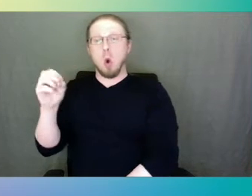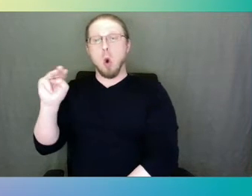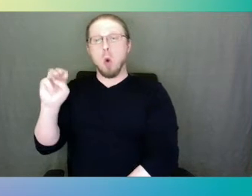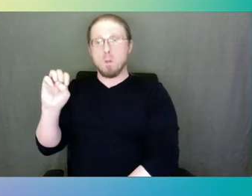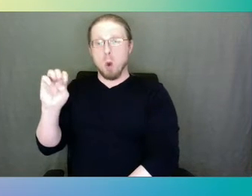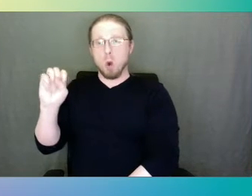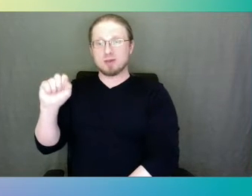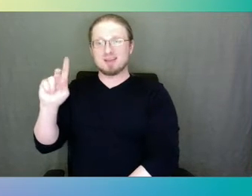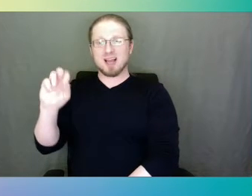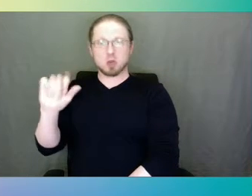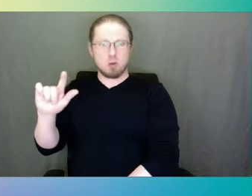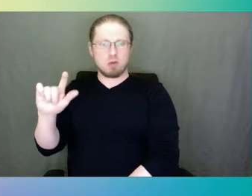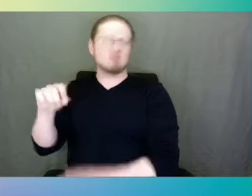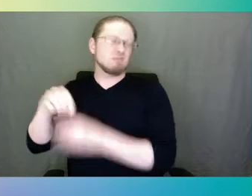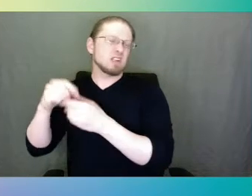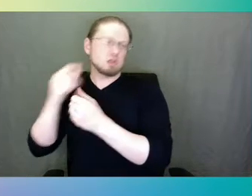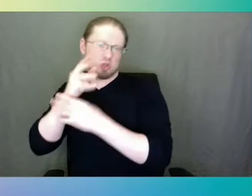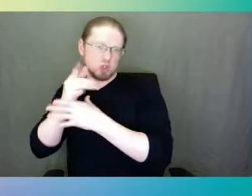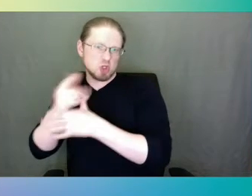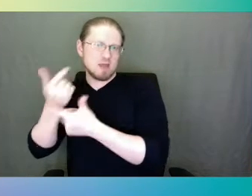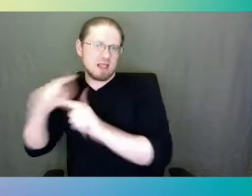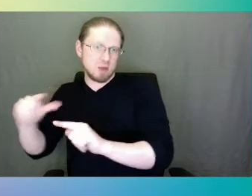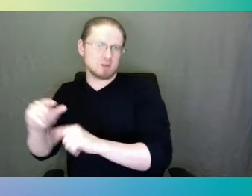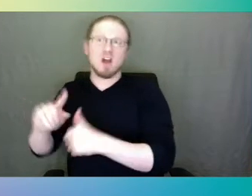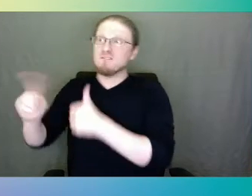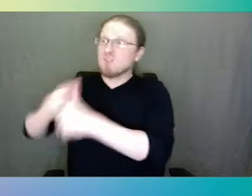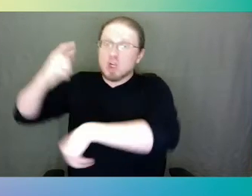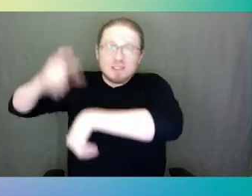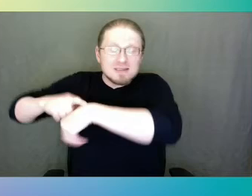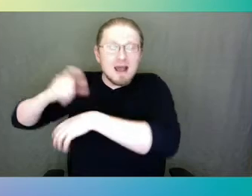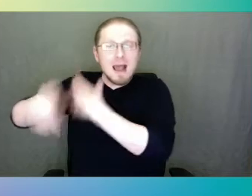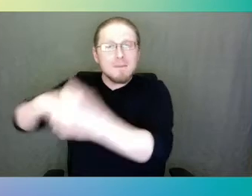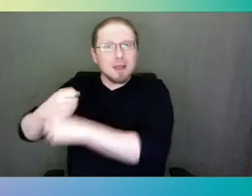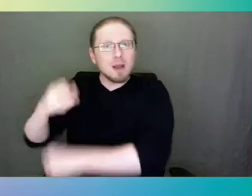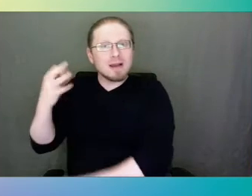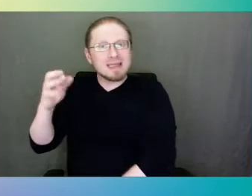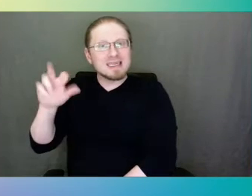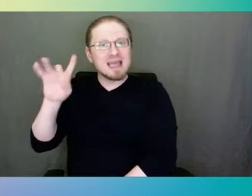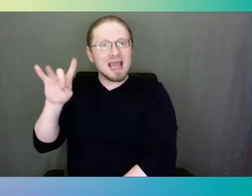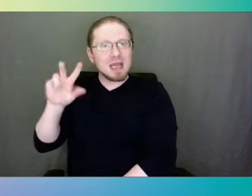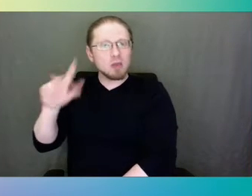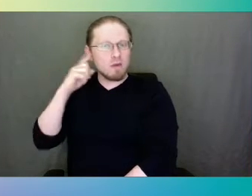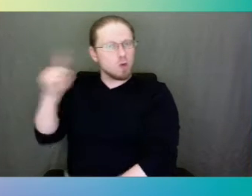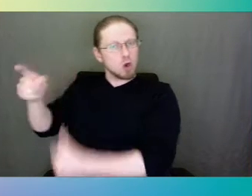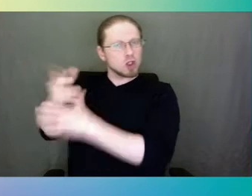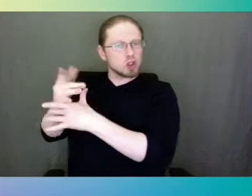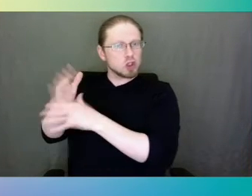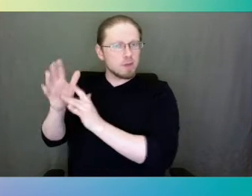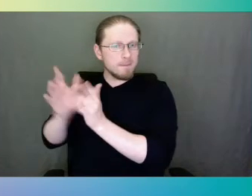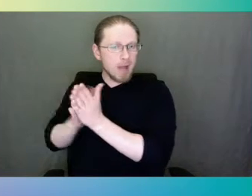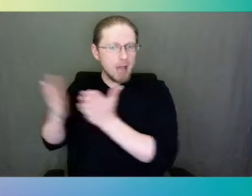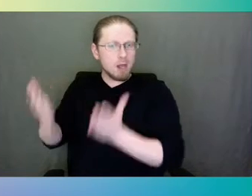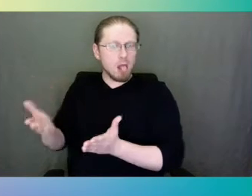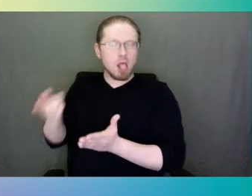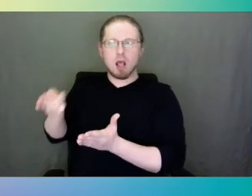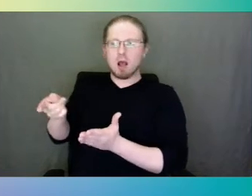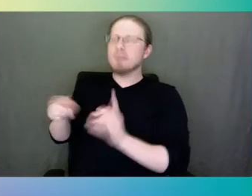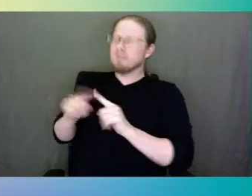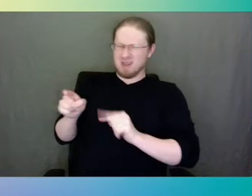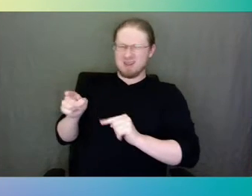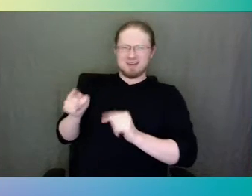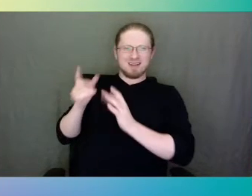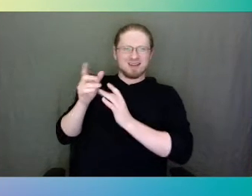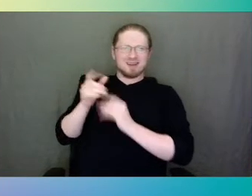German Bible the first time in history in 1983, when the Germans are the ones, as Kathy pointed out, who understood and created the